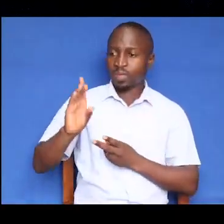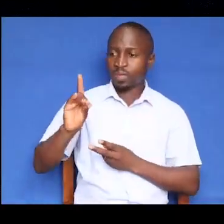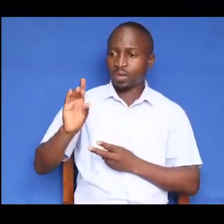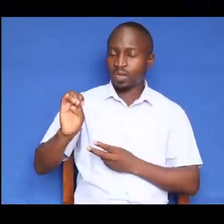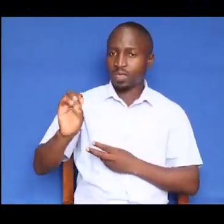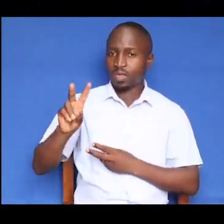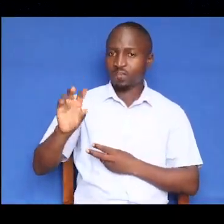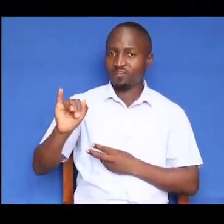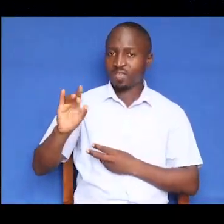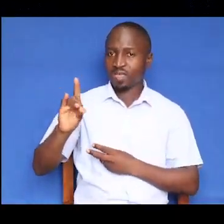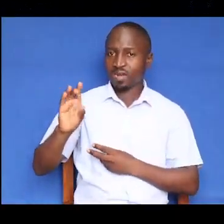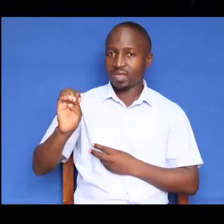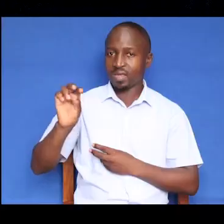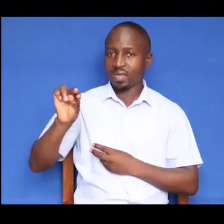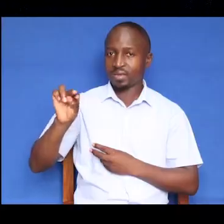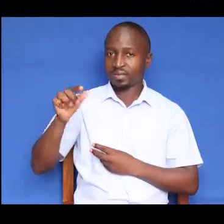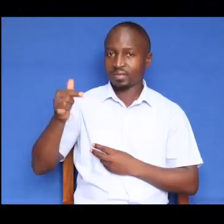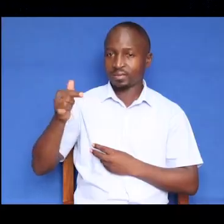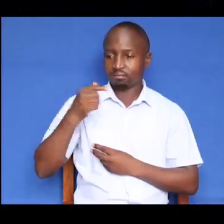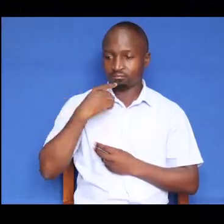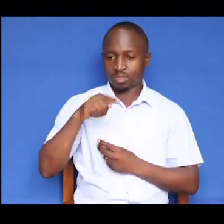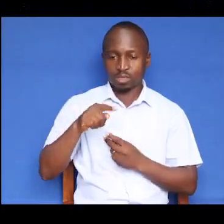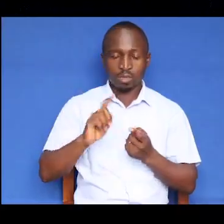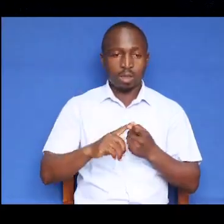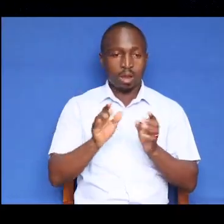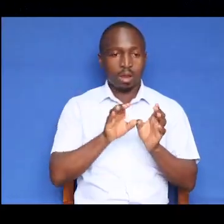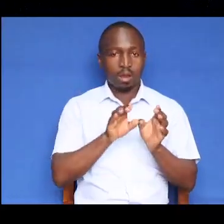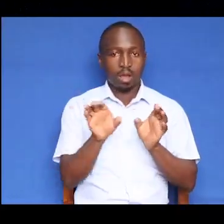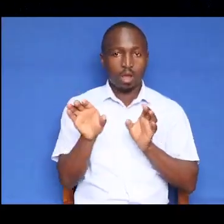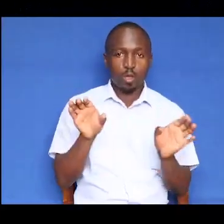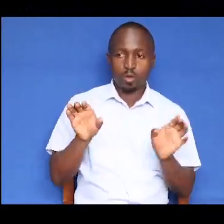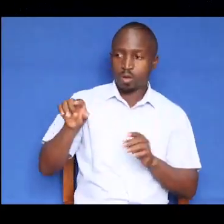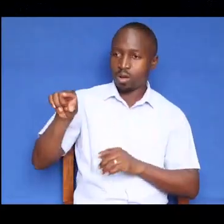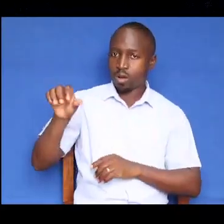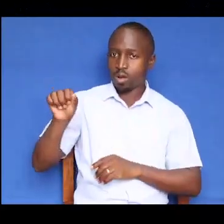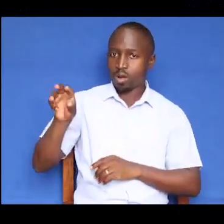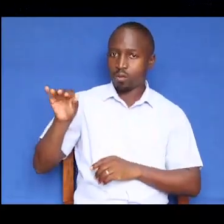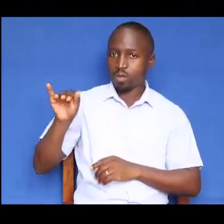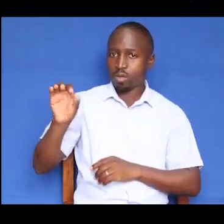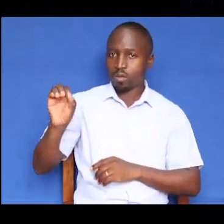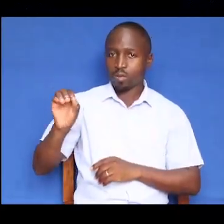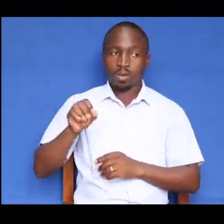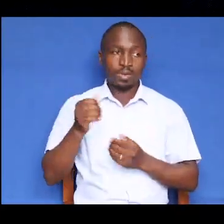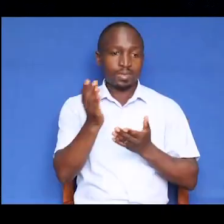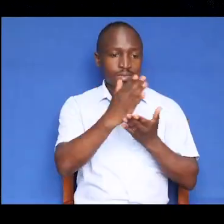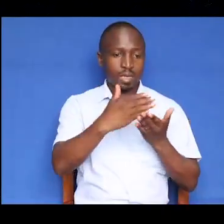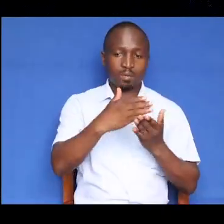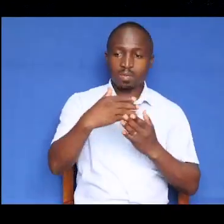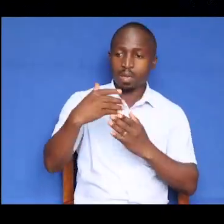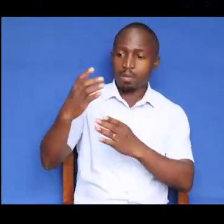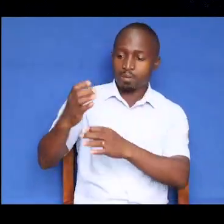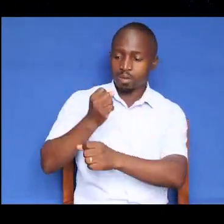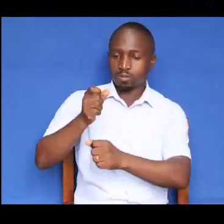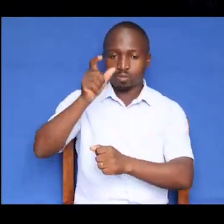dividends. Dividend here, the part of income to